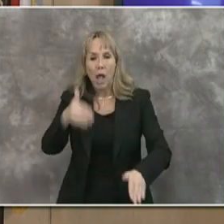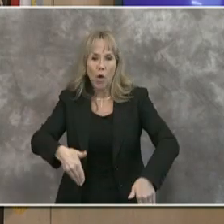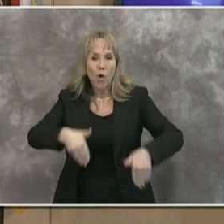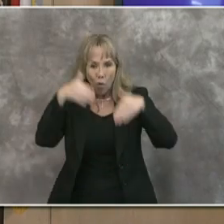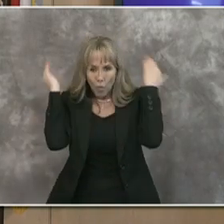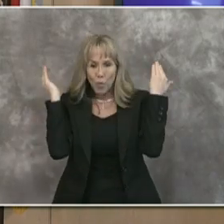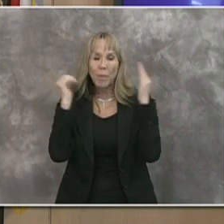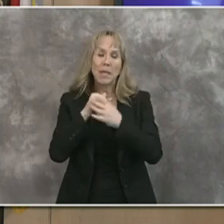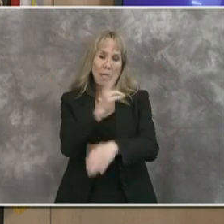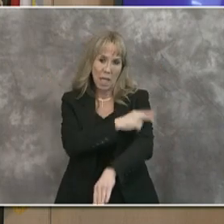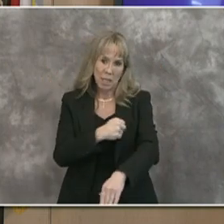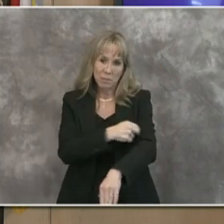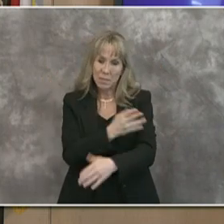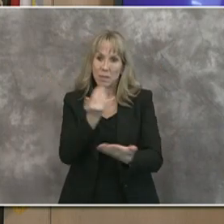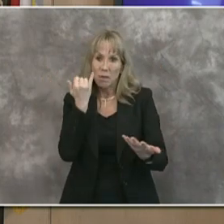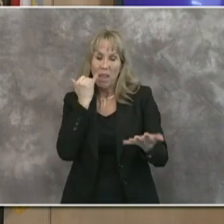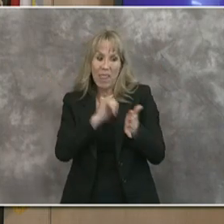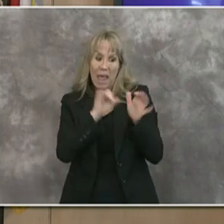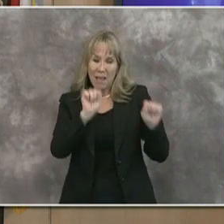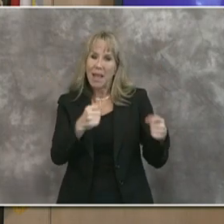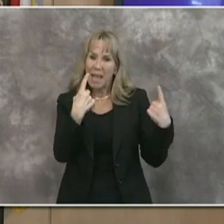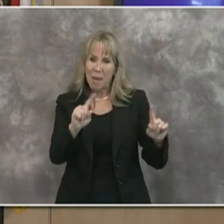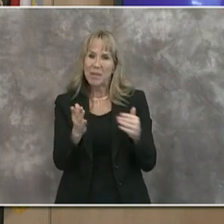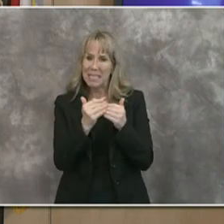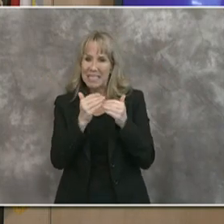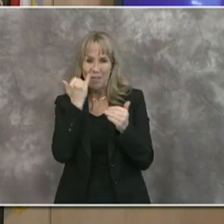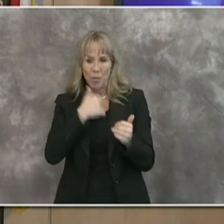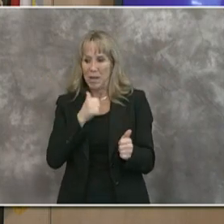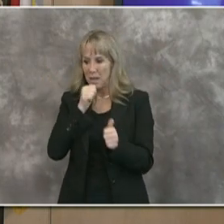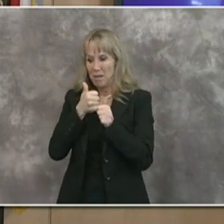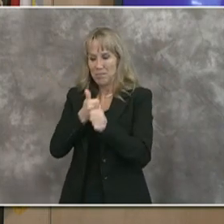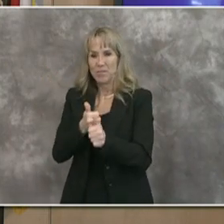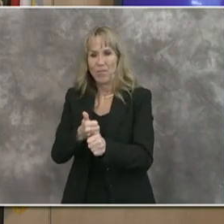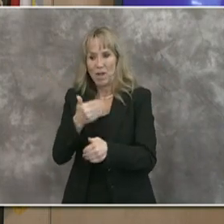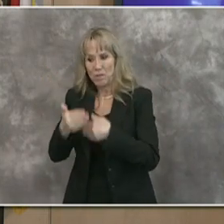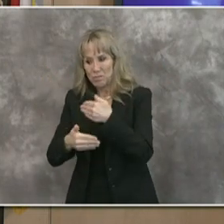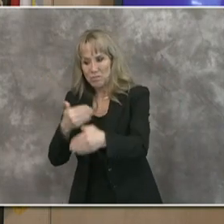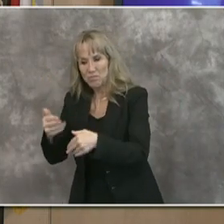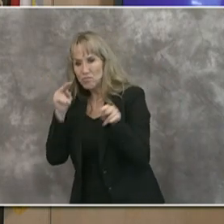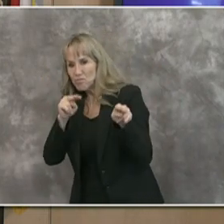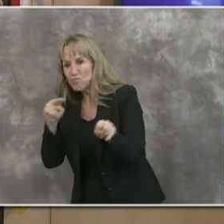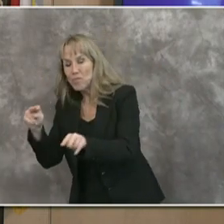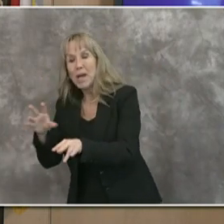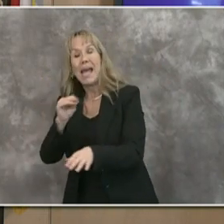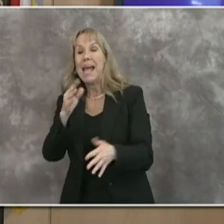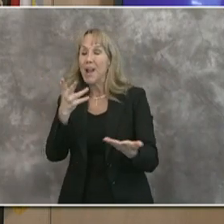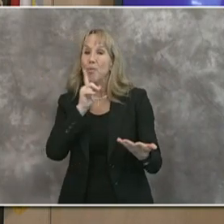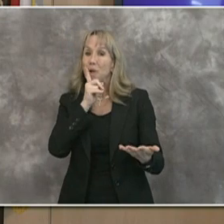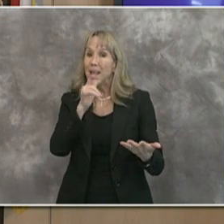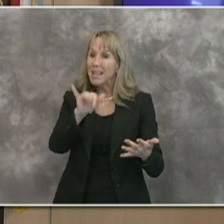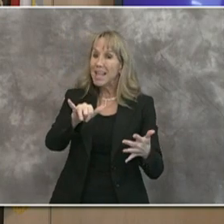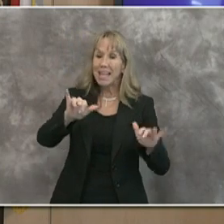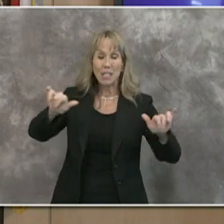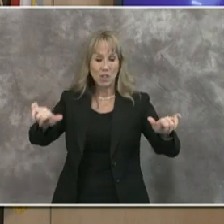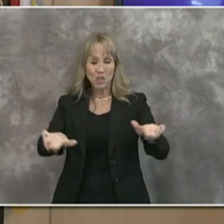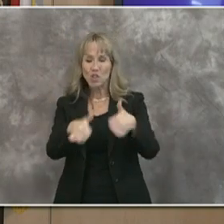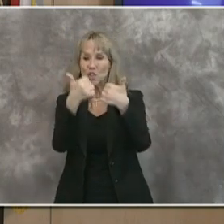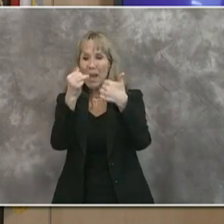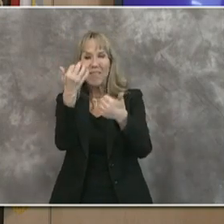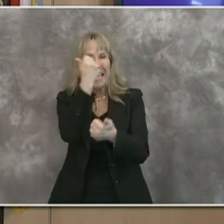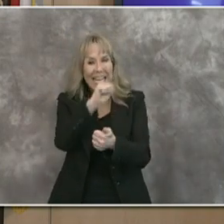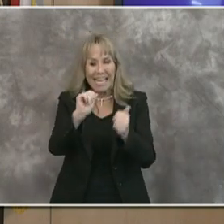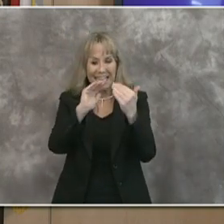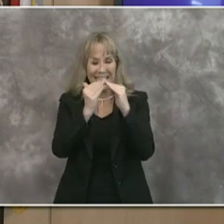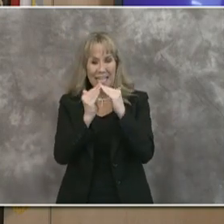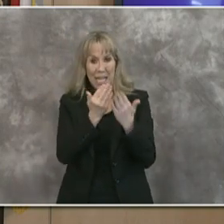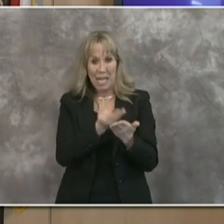the right order, and if we don't do it in the right way. I would also add that a significant challenge to rebuilding your economy is having the confidence of the